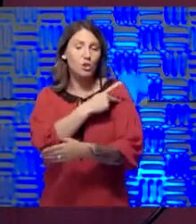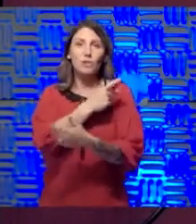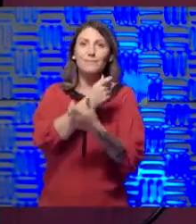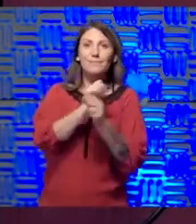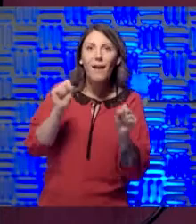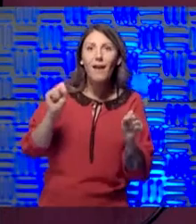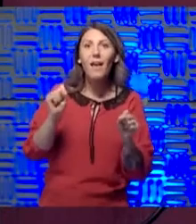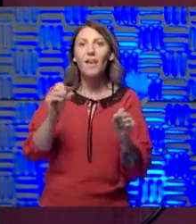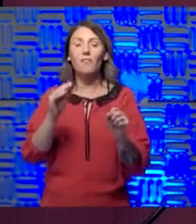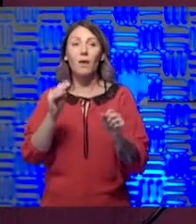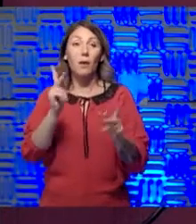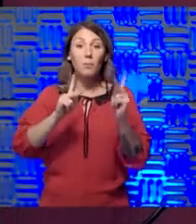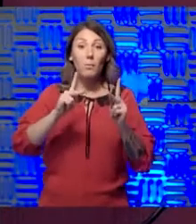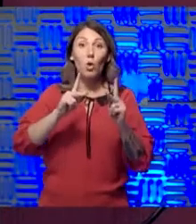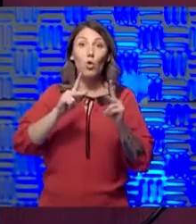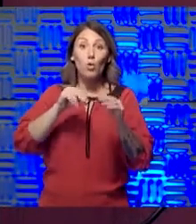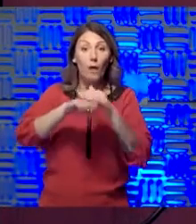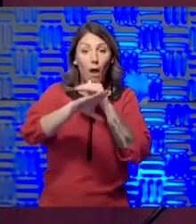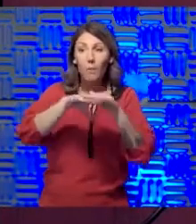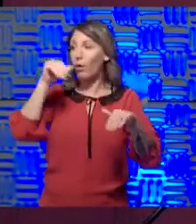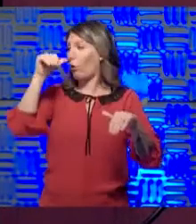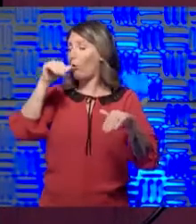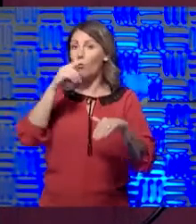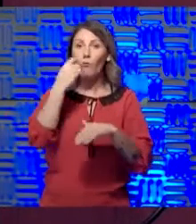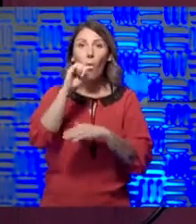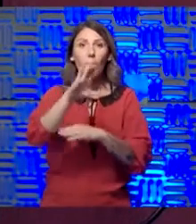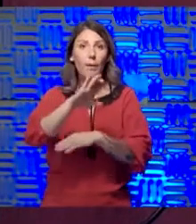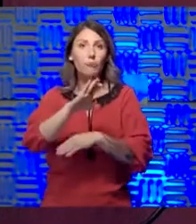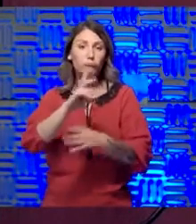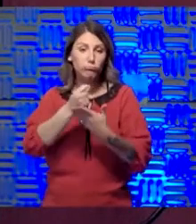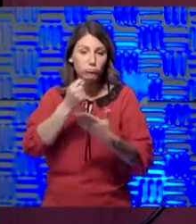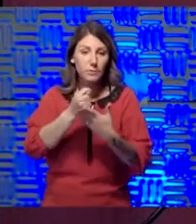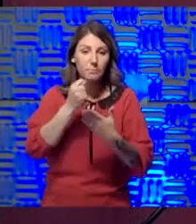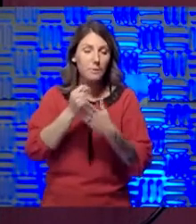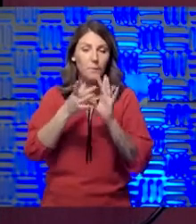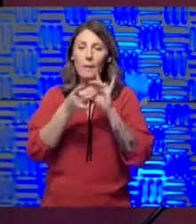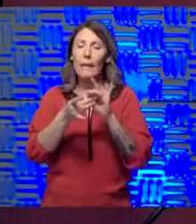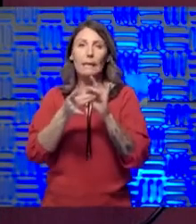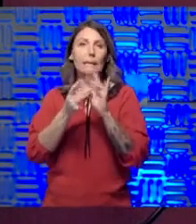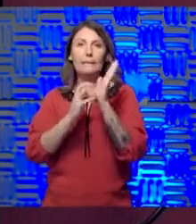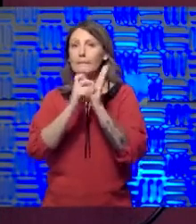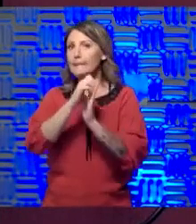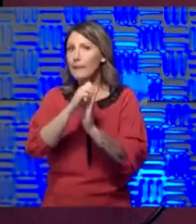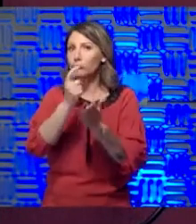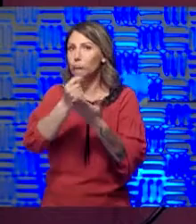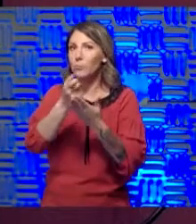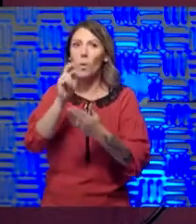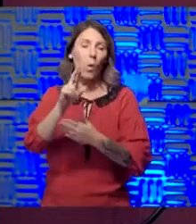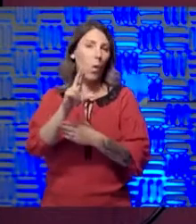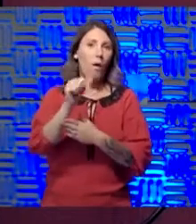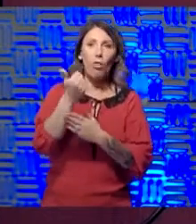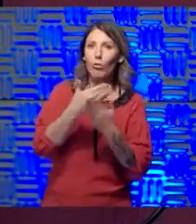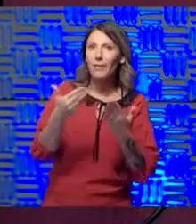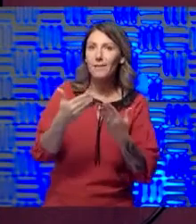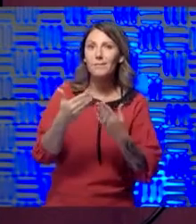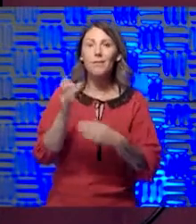who come and go, patients who come and go for their treatment as part of a cancer program or anything else related to masking,